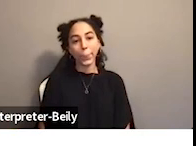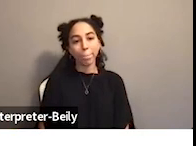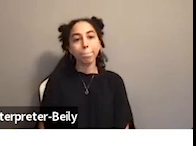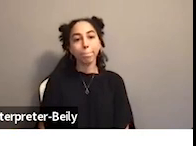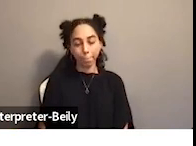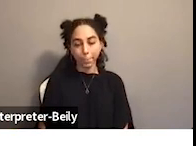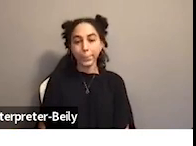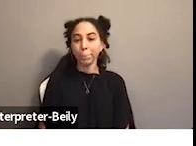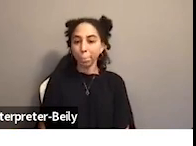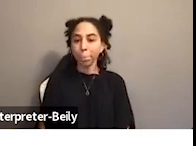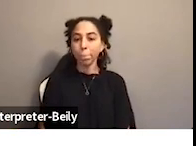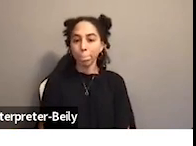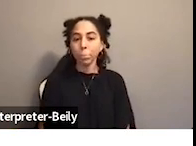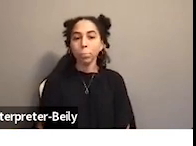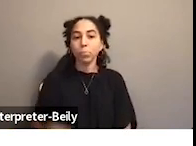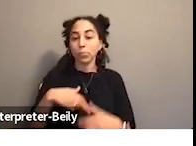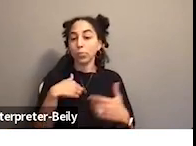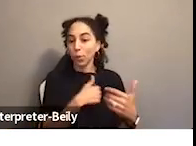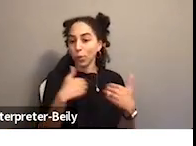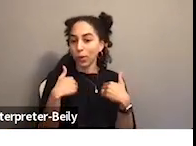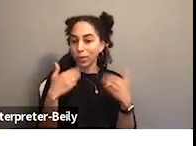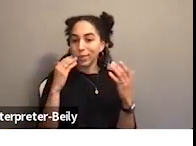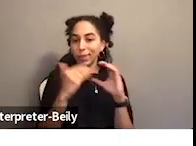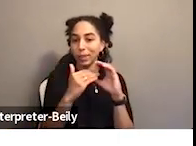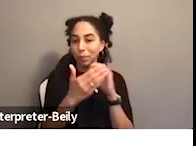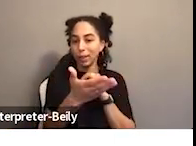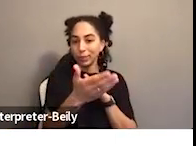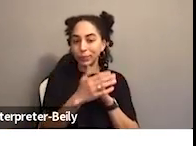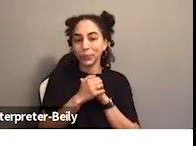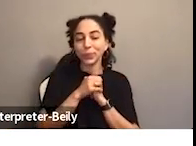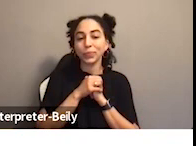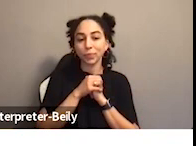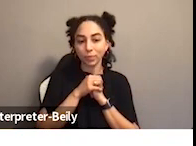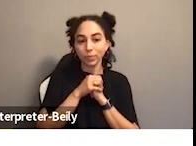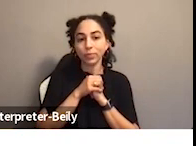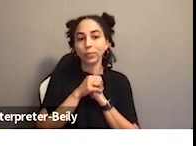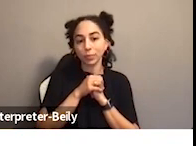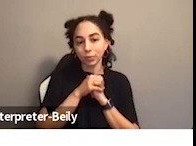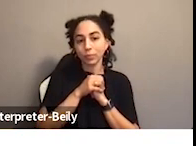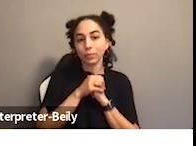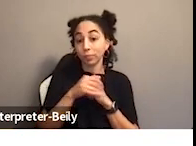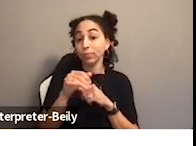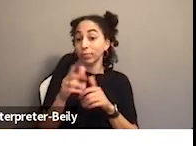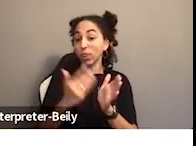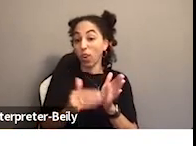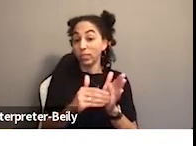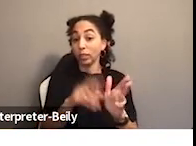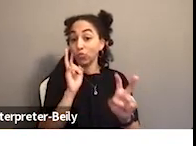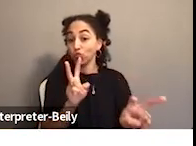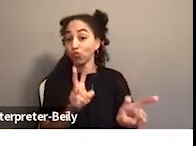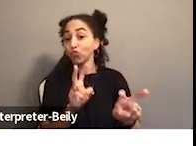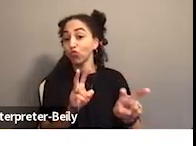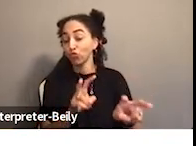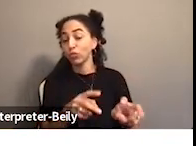And then we have an email address listed below. That is checked quite often, a couple times a day. So